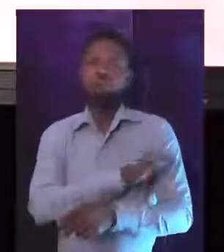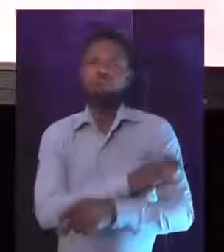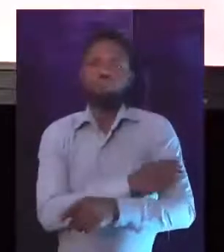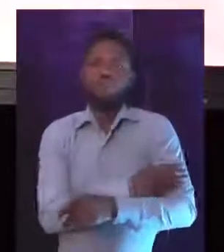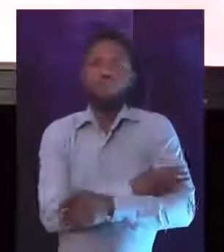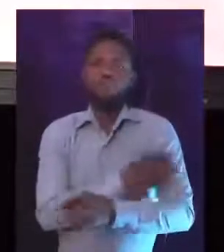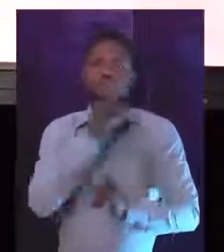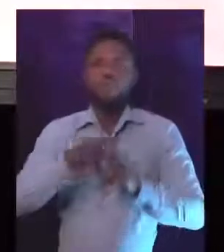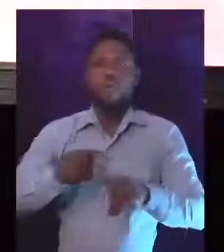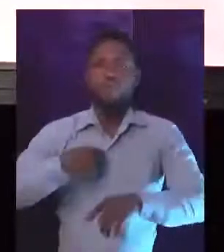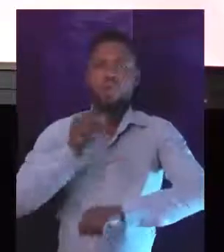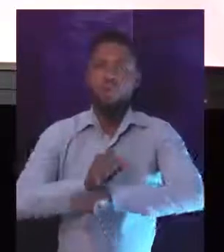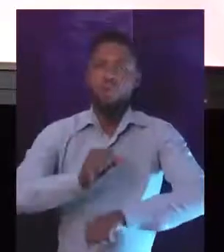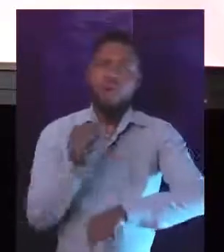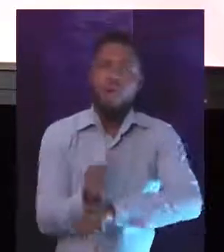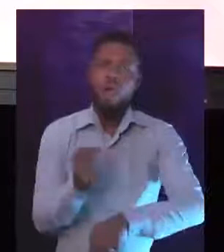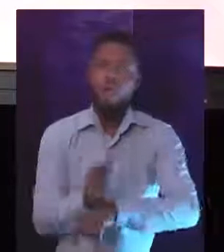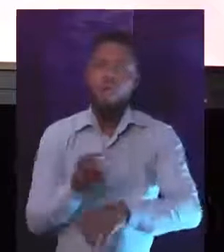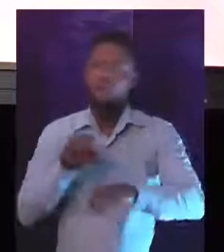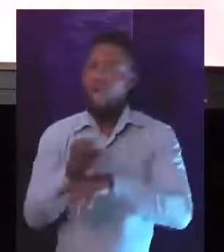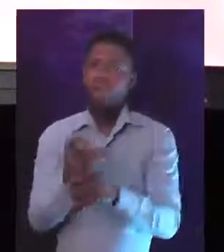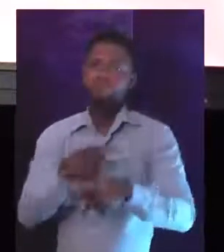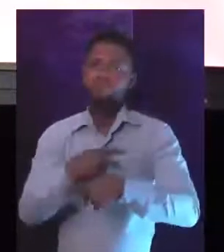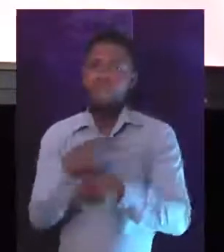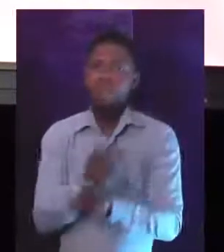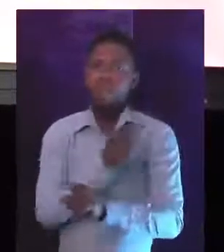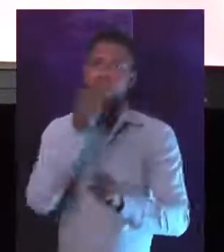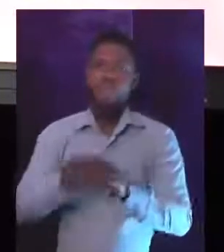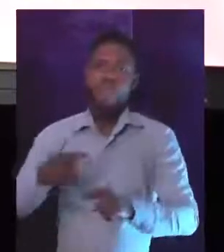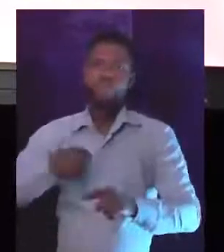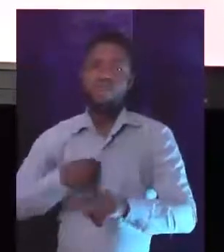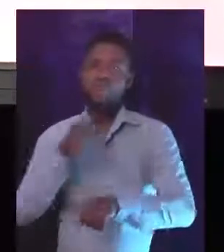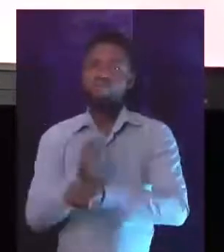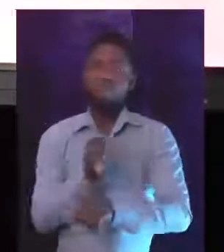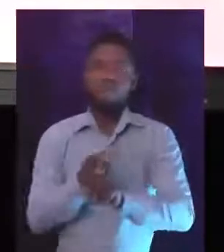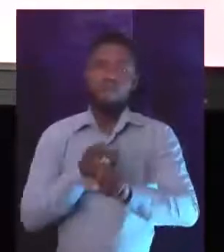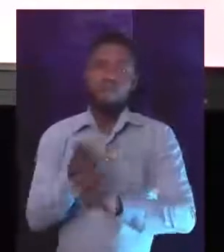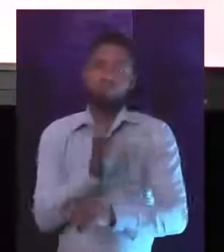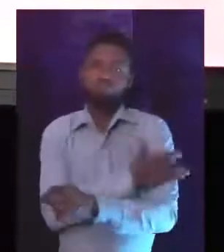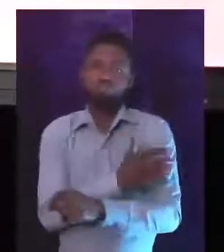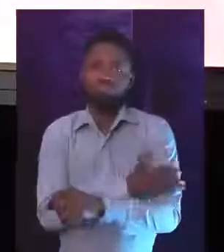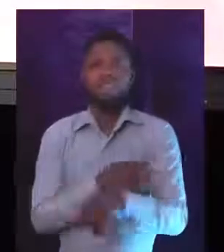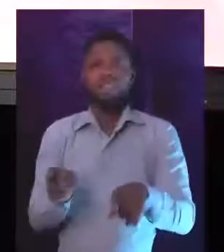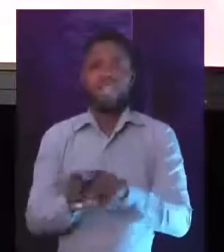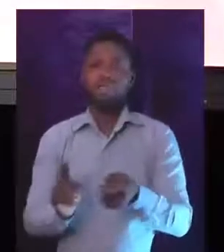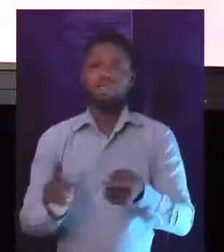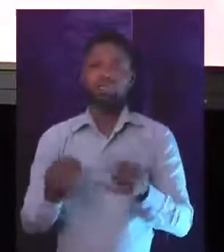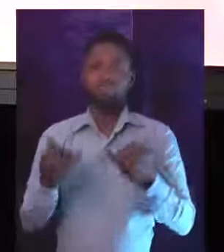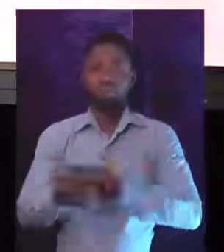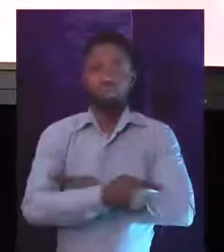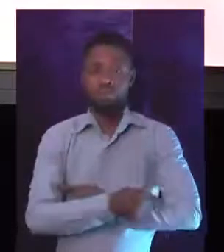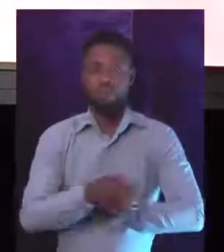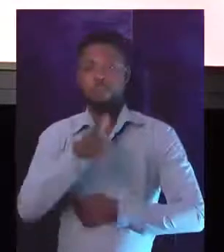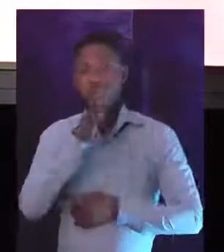by our muscles when we walk. Muscular force is a force produced by our muscles when we walk.